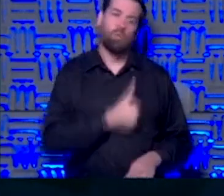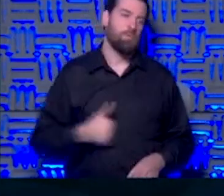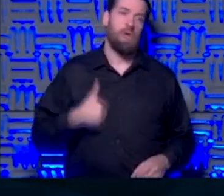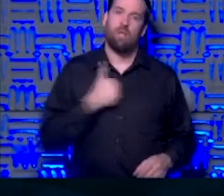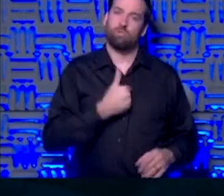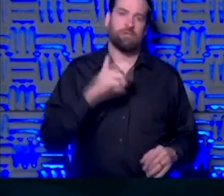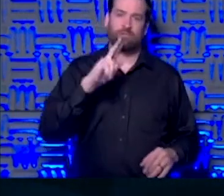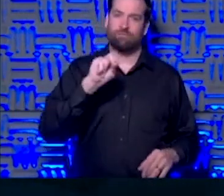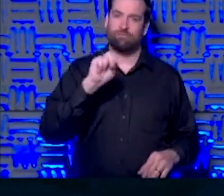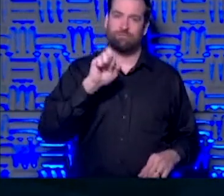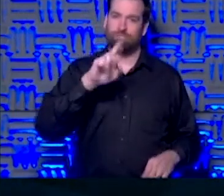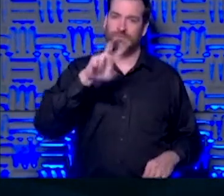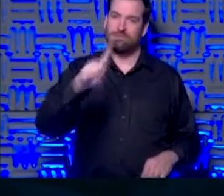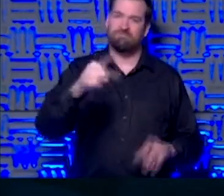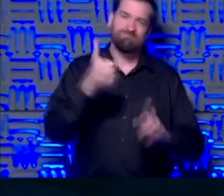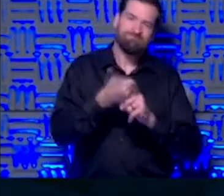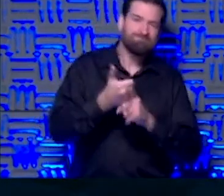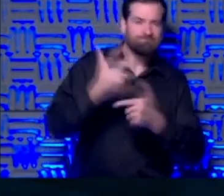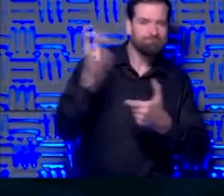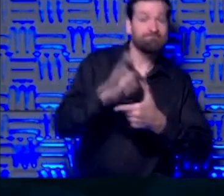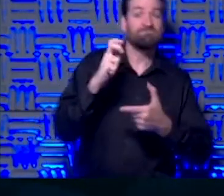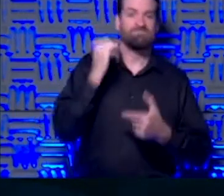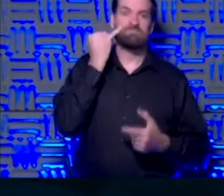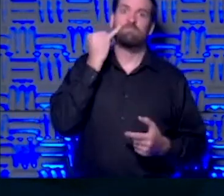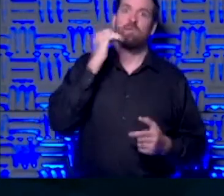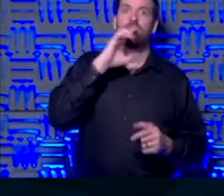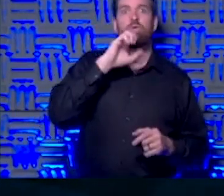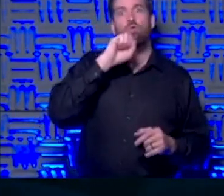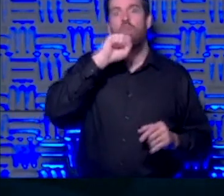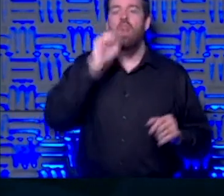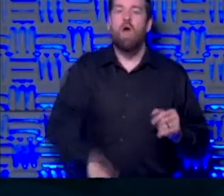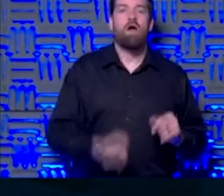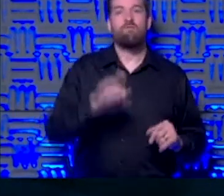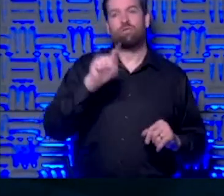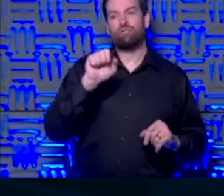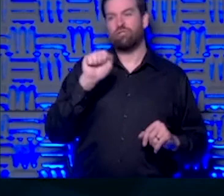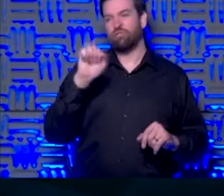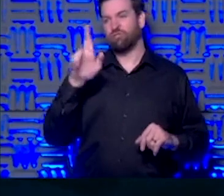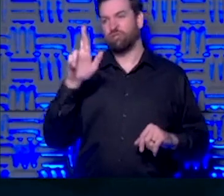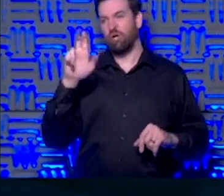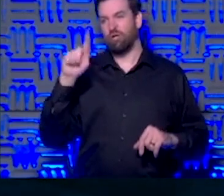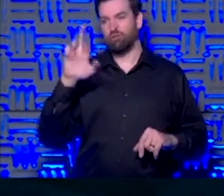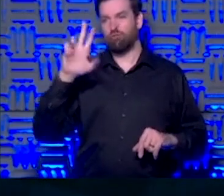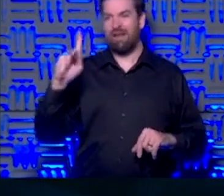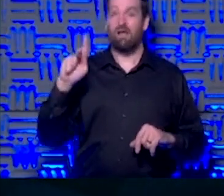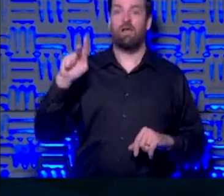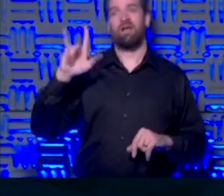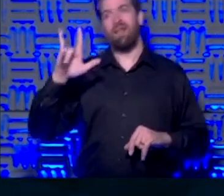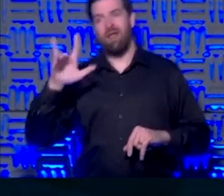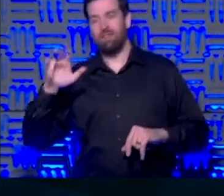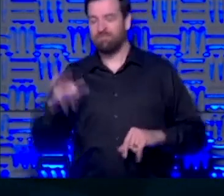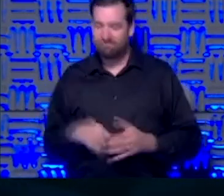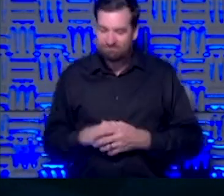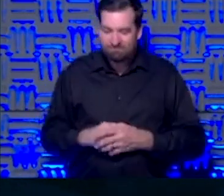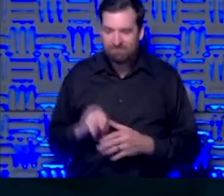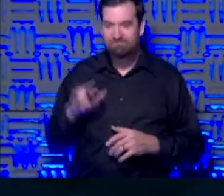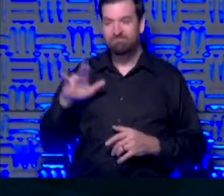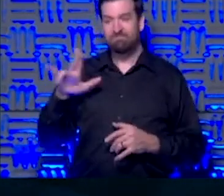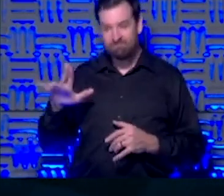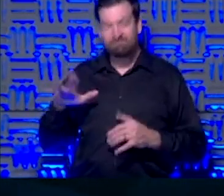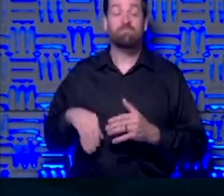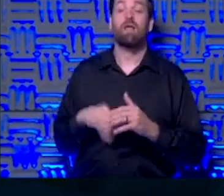being a nerd. It's the best thing, especially if you love Star Trek. Live long and prosper. And from Jean Dumovich, her nephew Bodie loves his